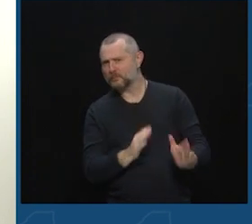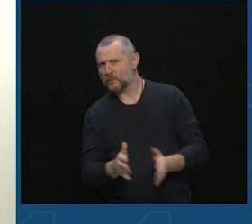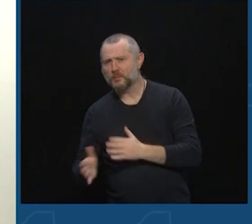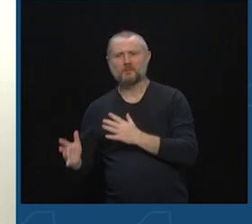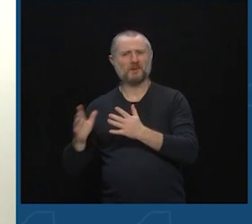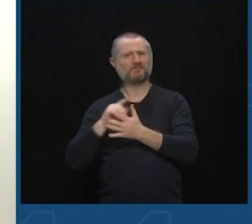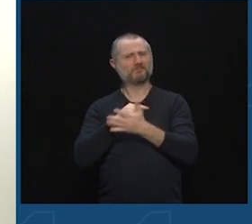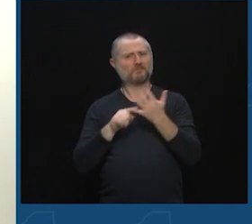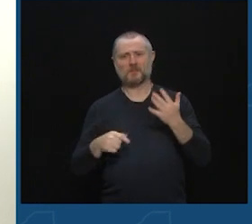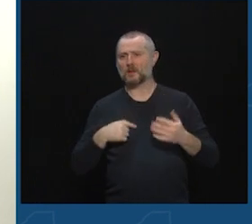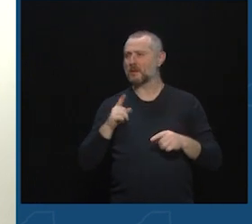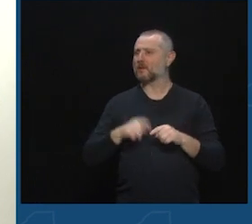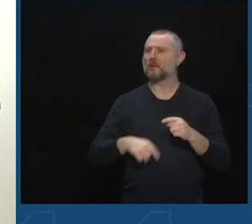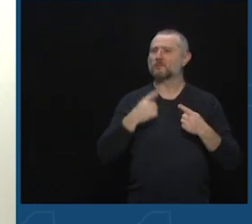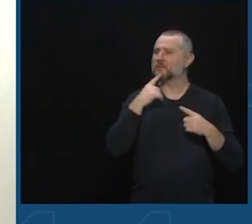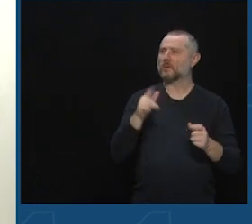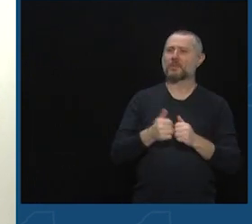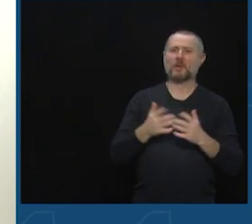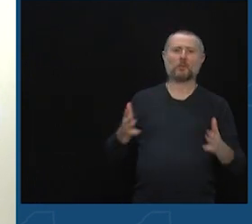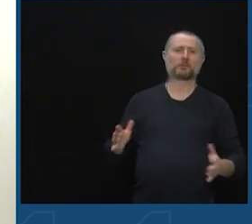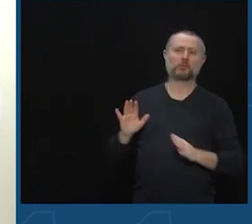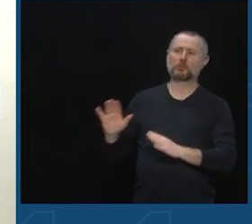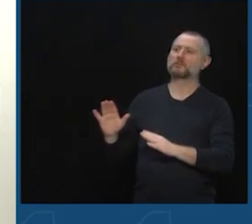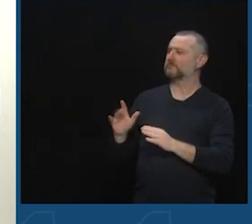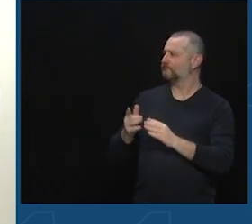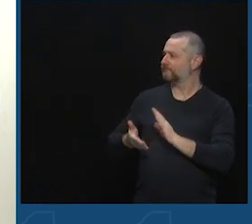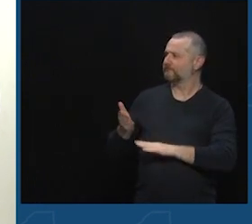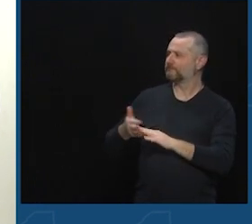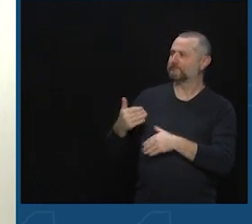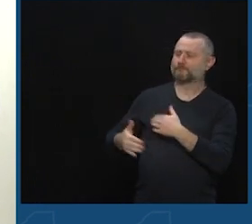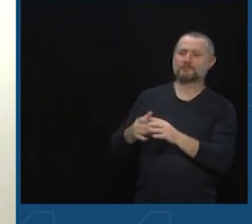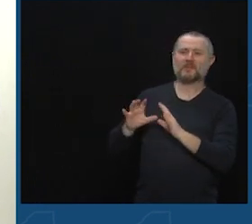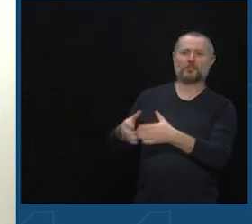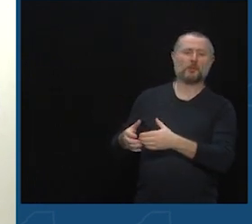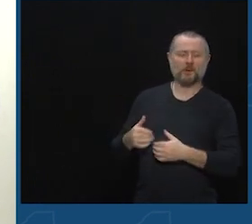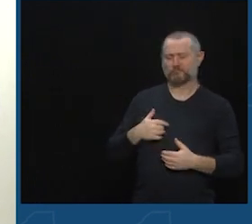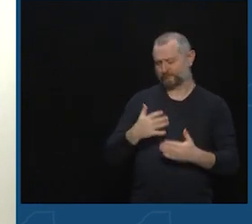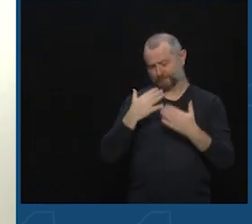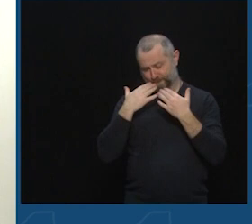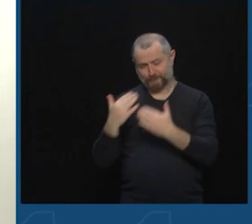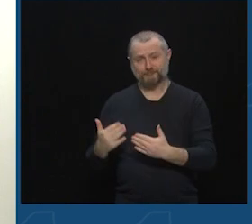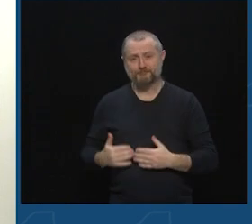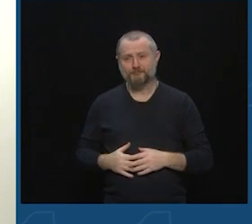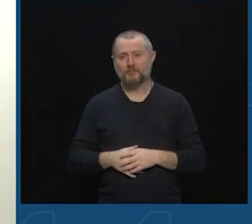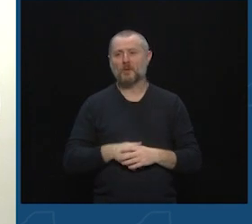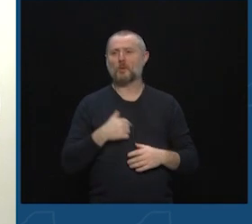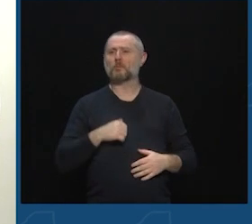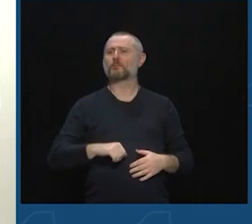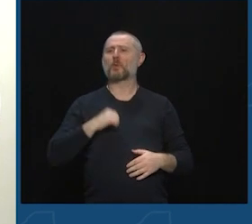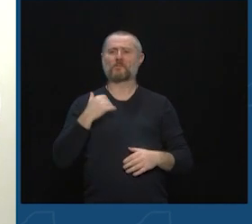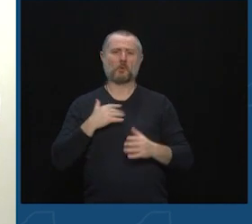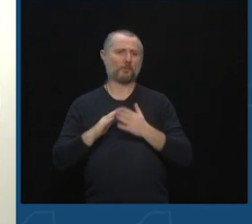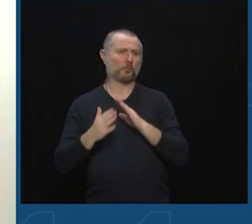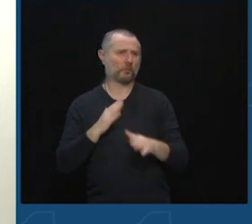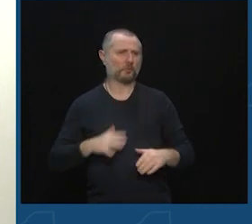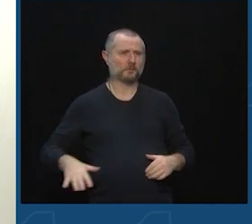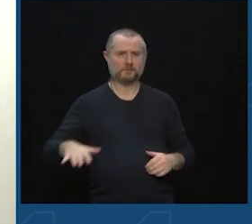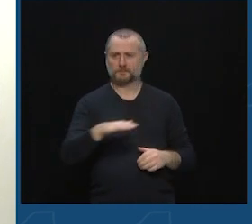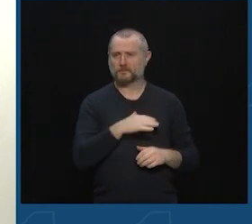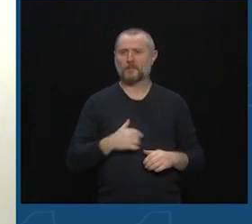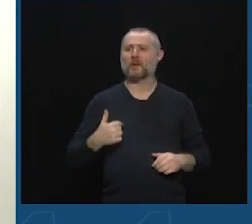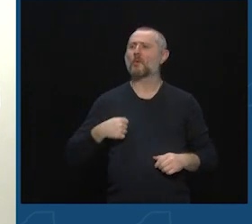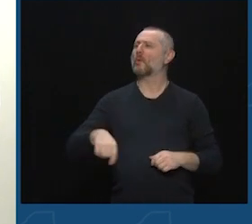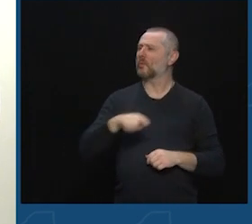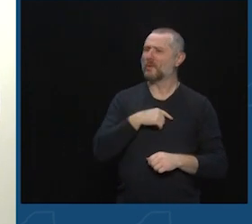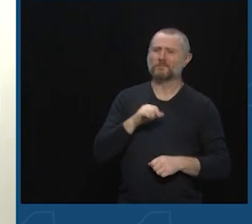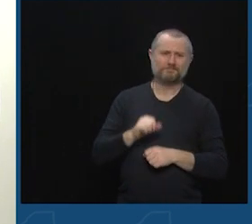through this without you and your team. So thank you, and I'm just so proud of our community. We've rallied in all